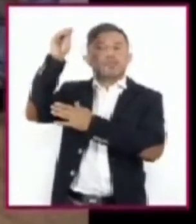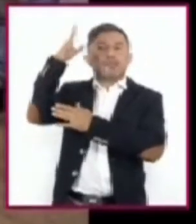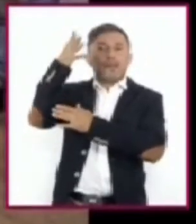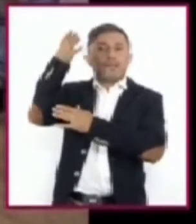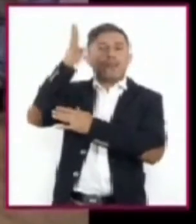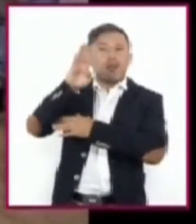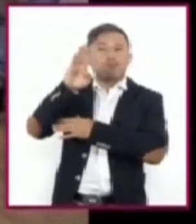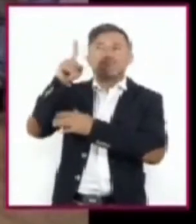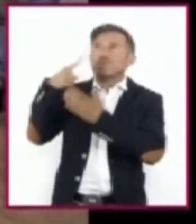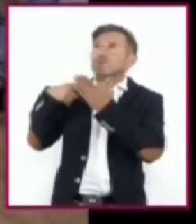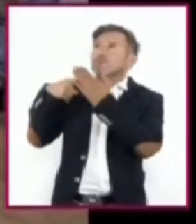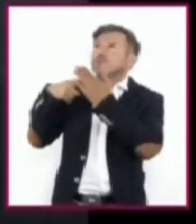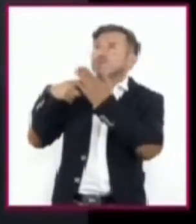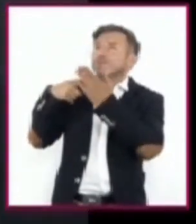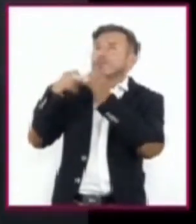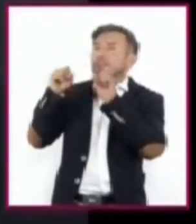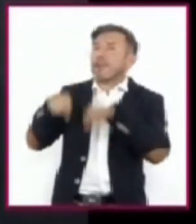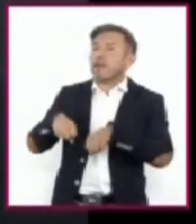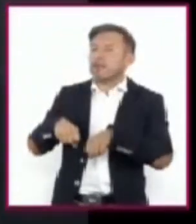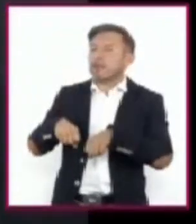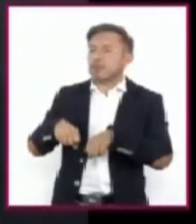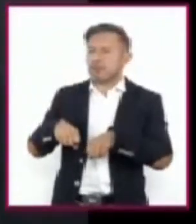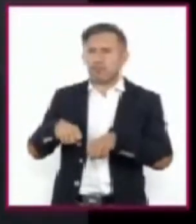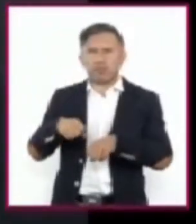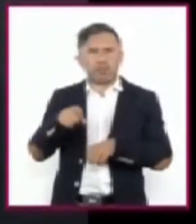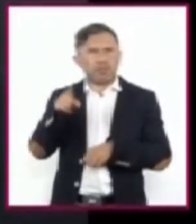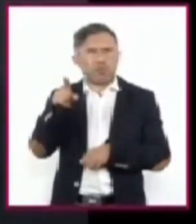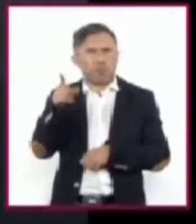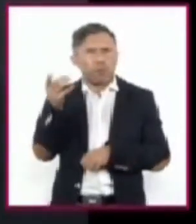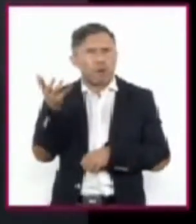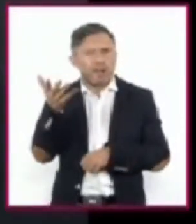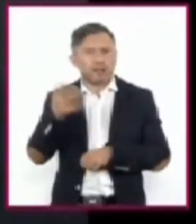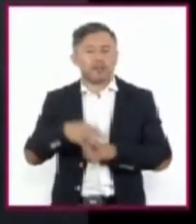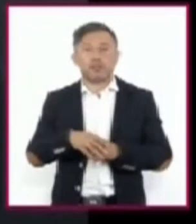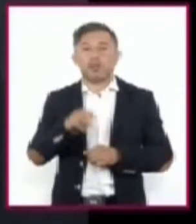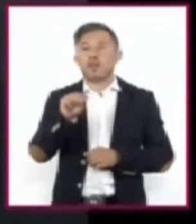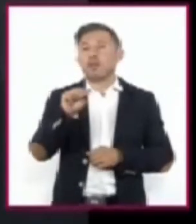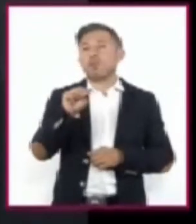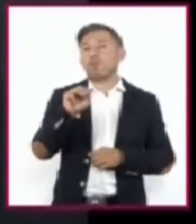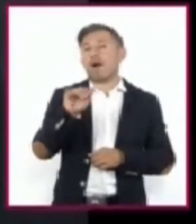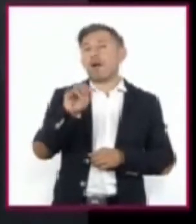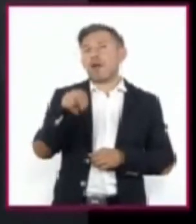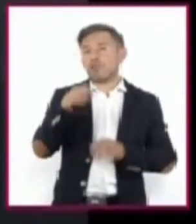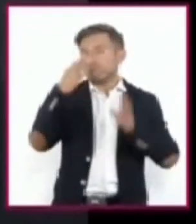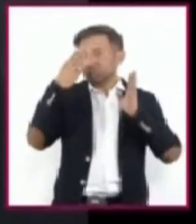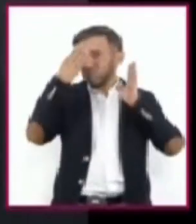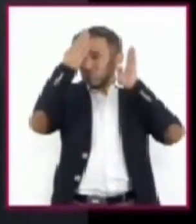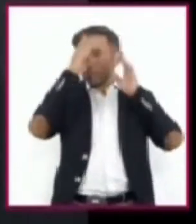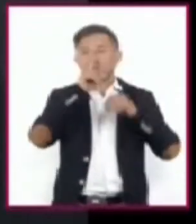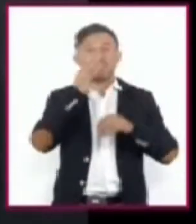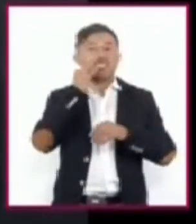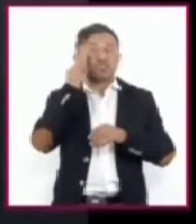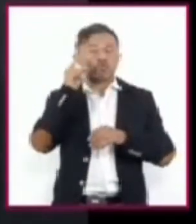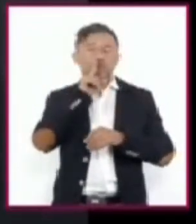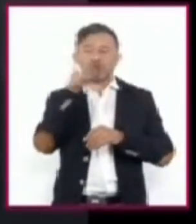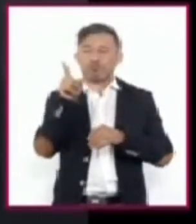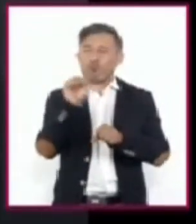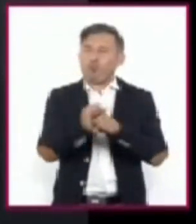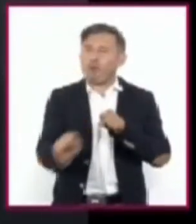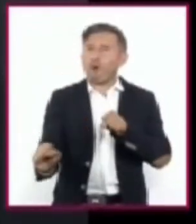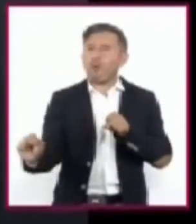What is that? Well, the Mayans are very hard workers. They are